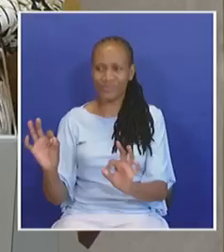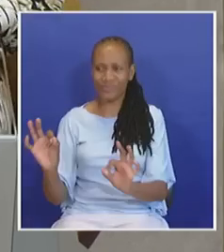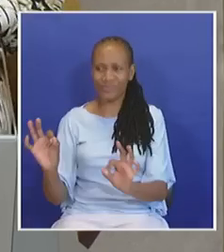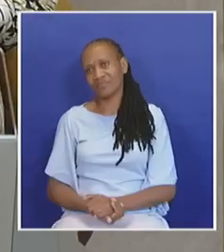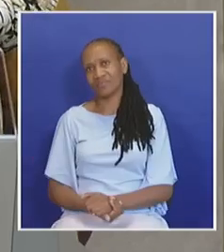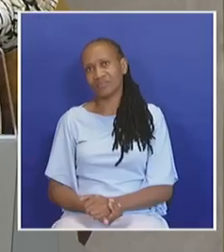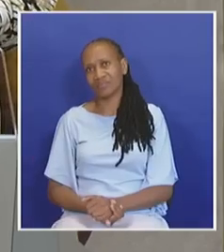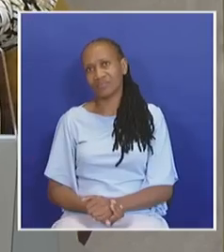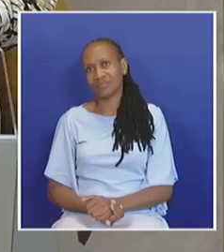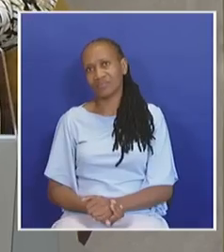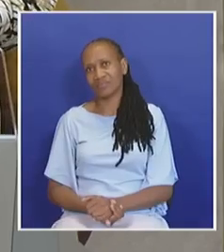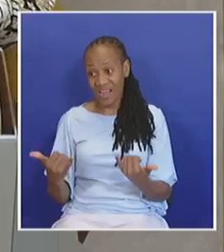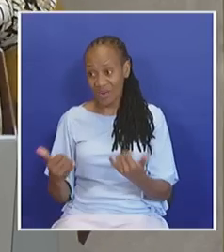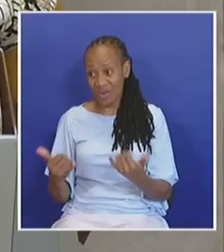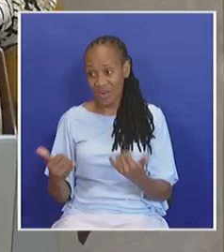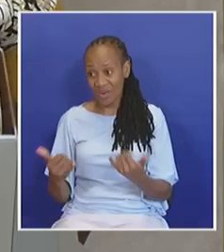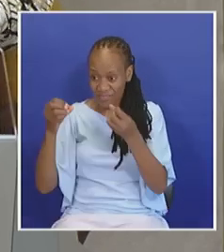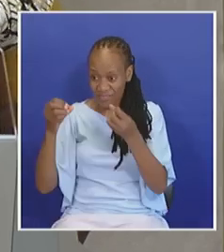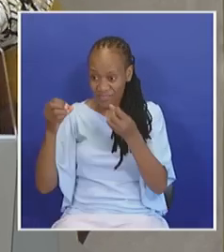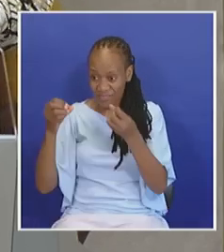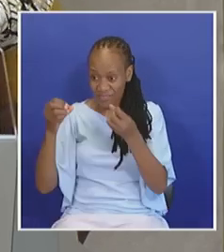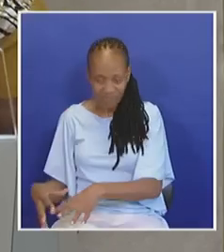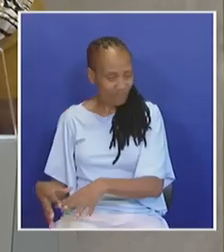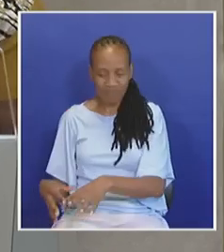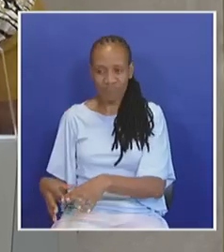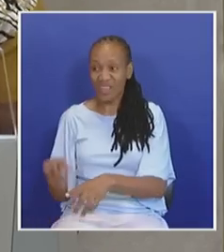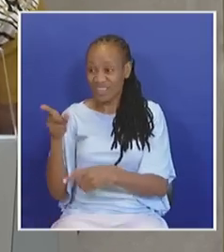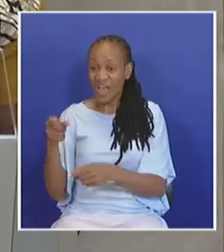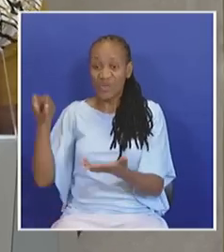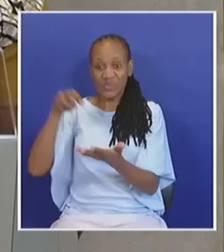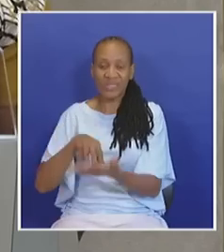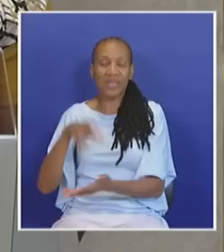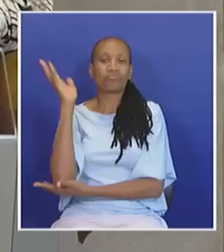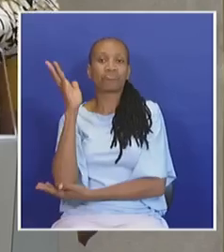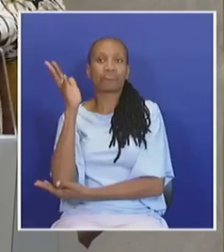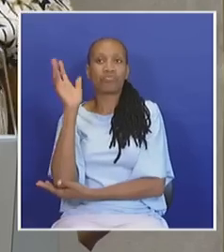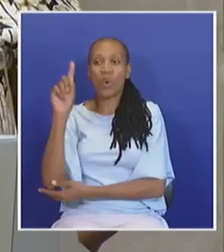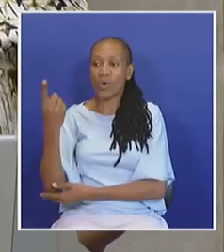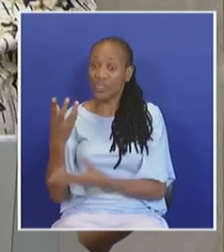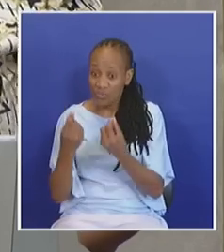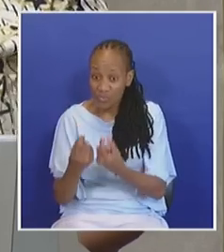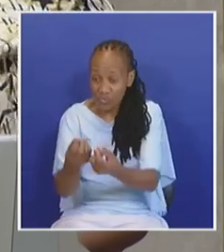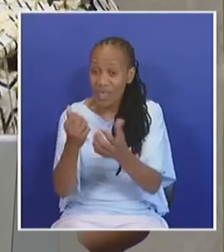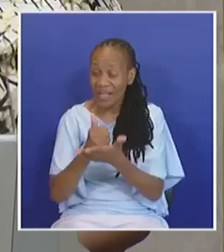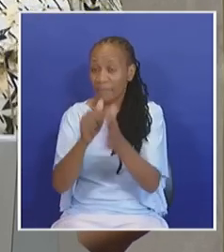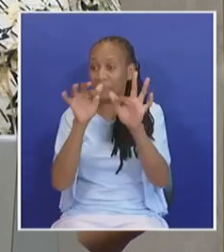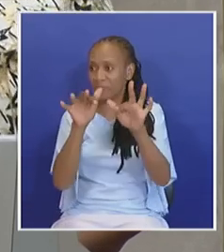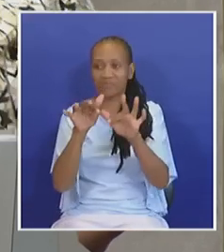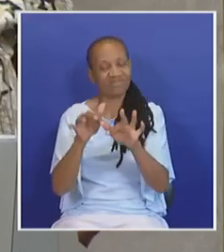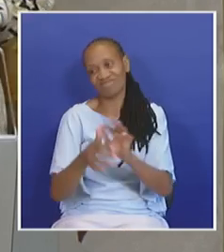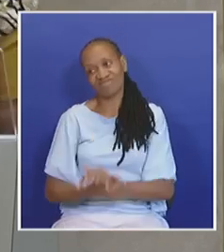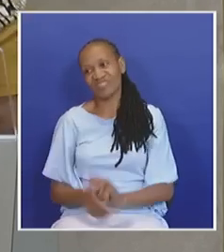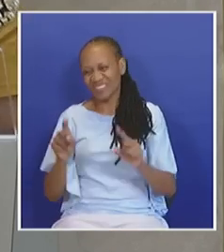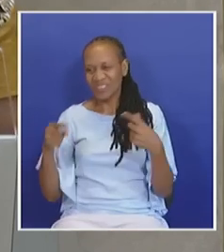to give out now. You're just saying you're paying lip service to our people. No, you cannot just